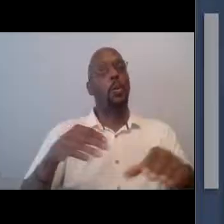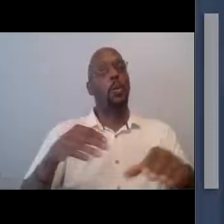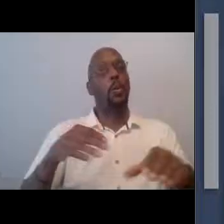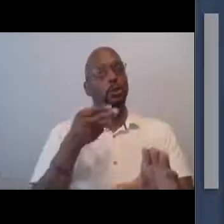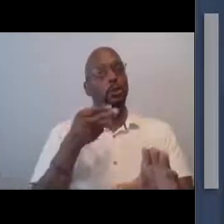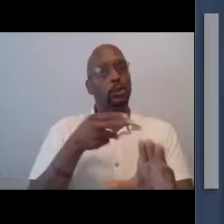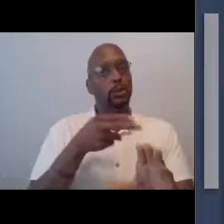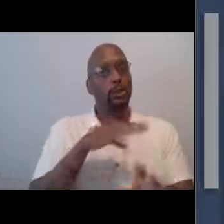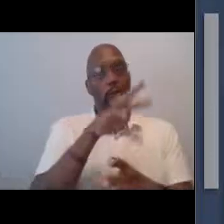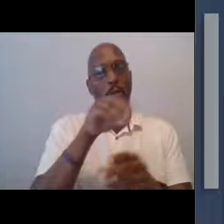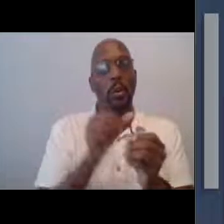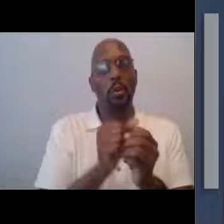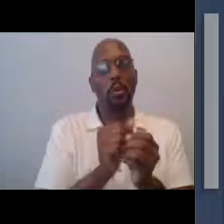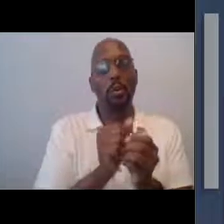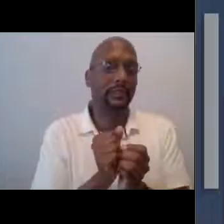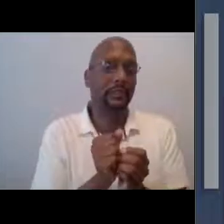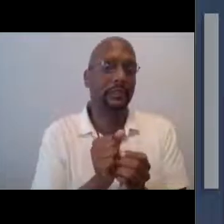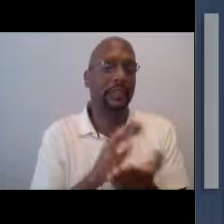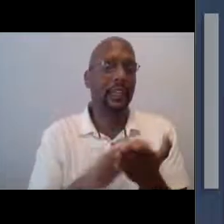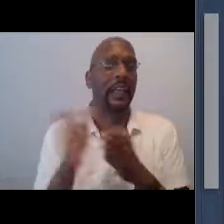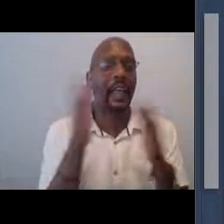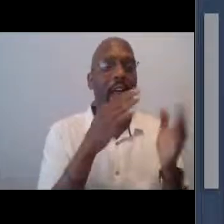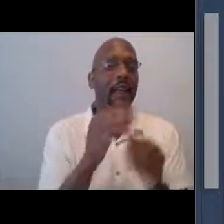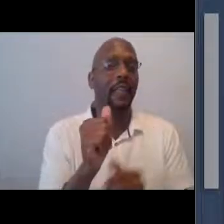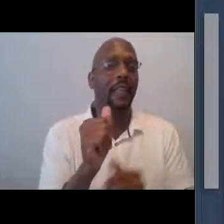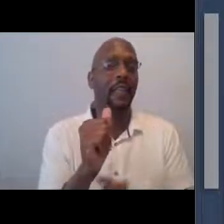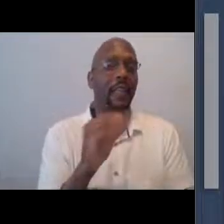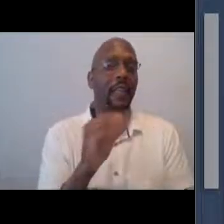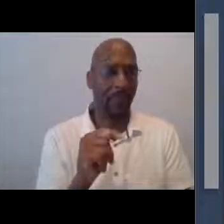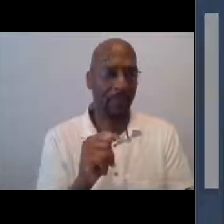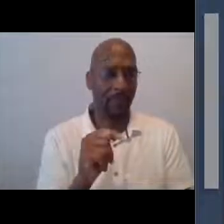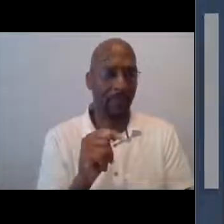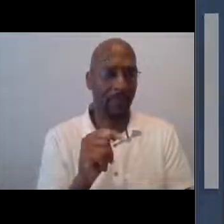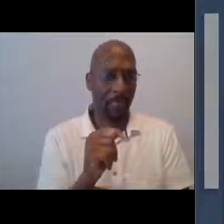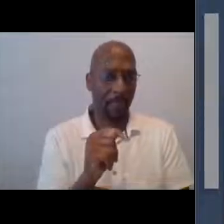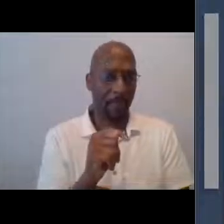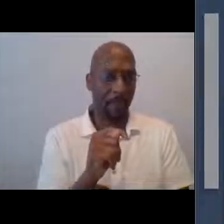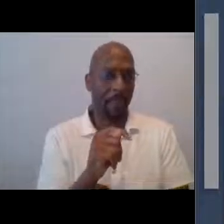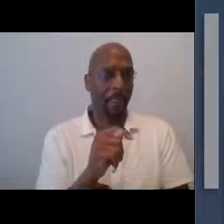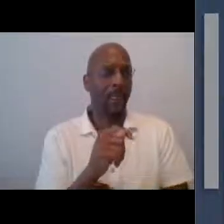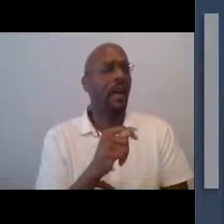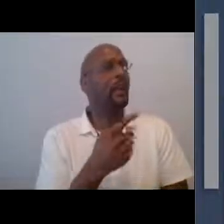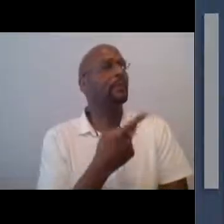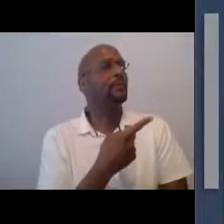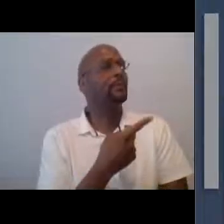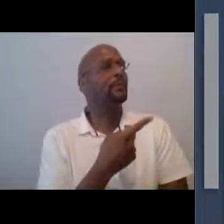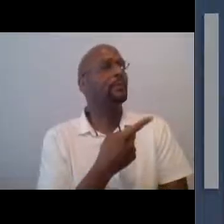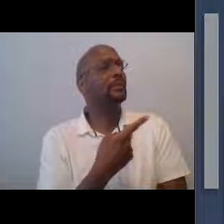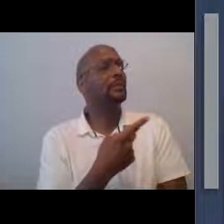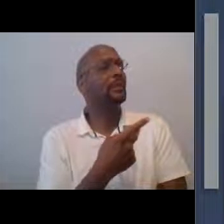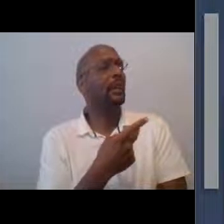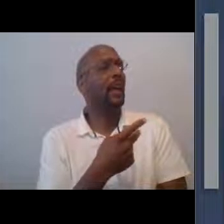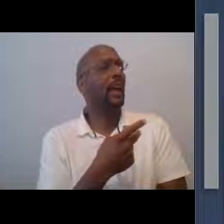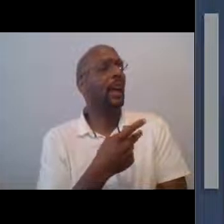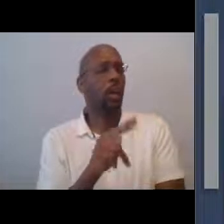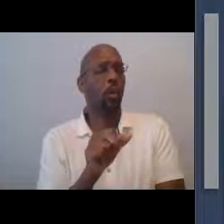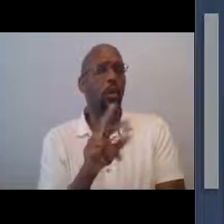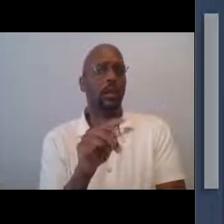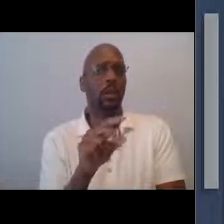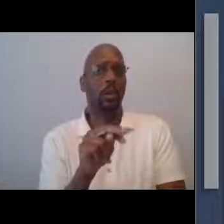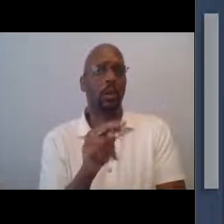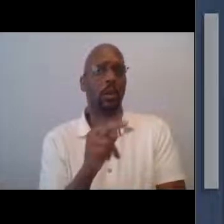being said, I also wanted to talk about something that myself and Commissioner Norton attended in the San Gabriel Valley with the San Gabriel Valley COG in